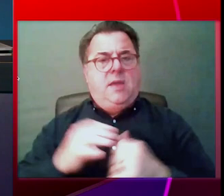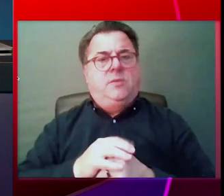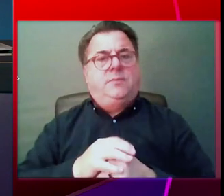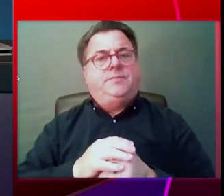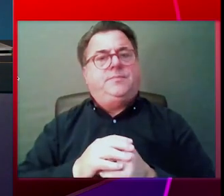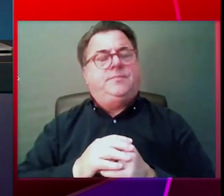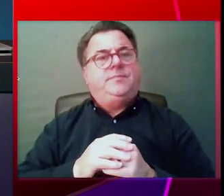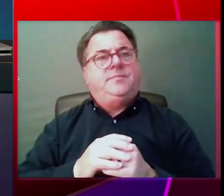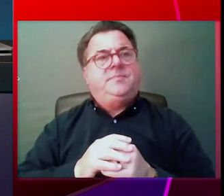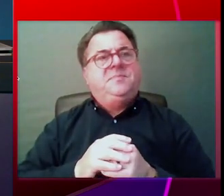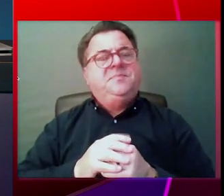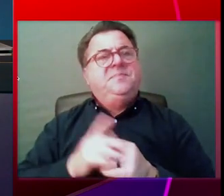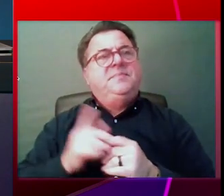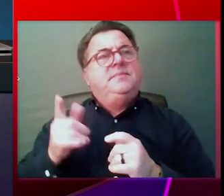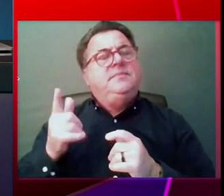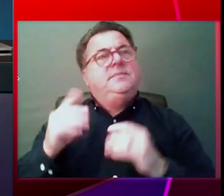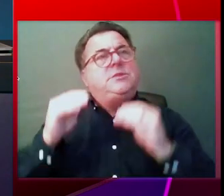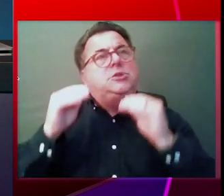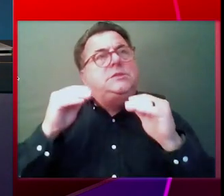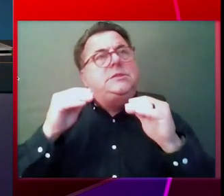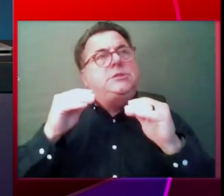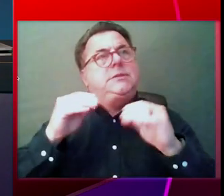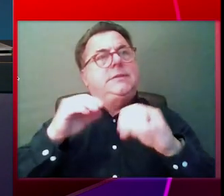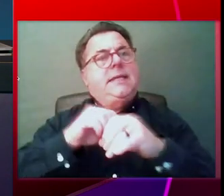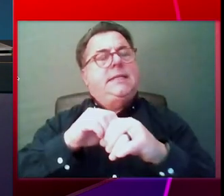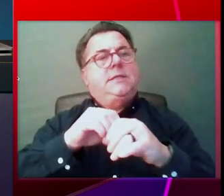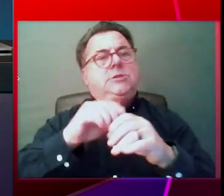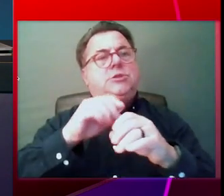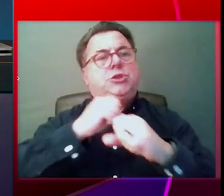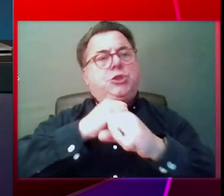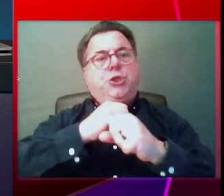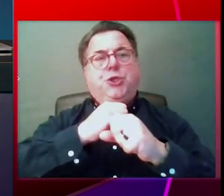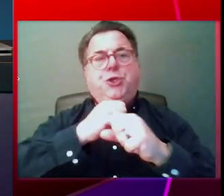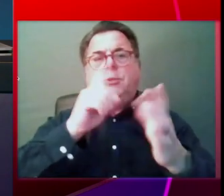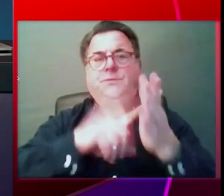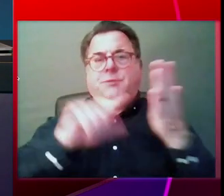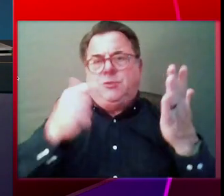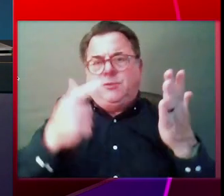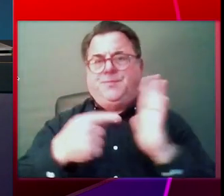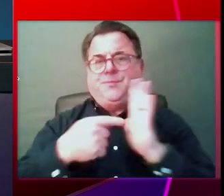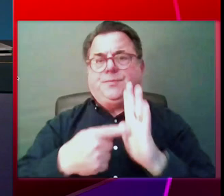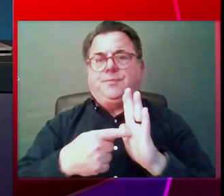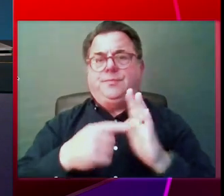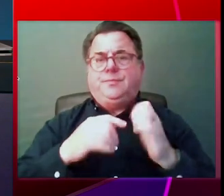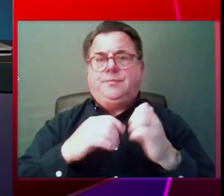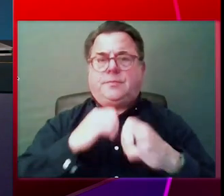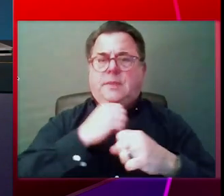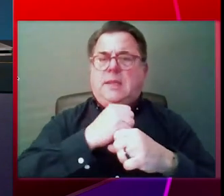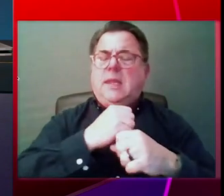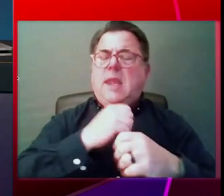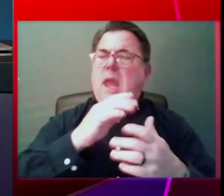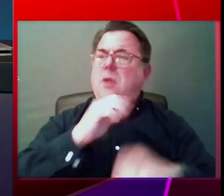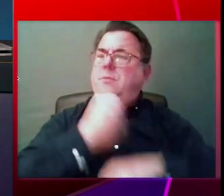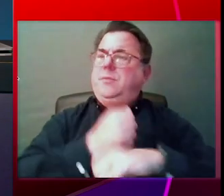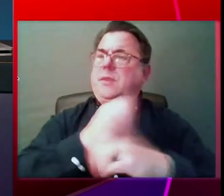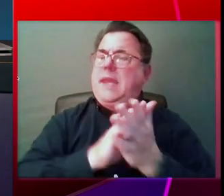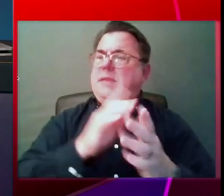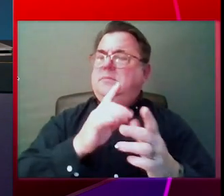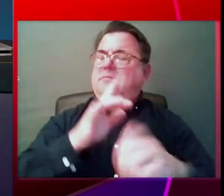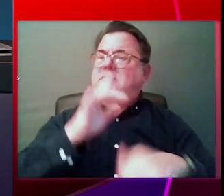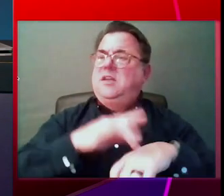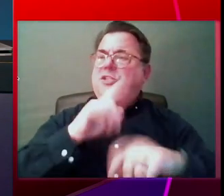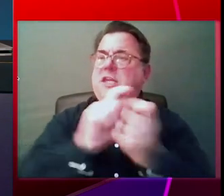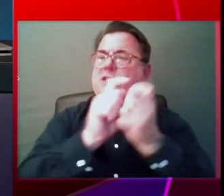teaching about, in this secure audit log, for example, you know, how you made it tamper-proof. Right. So you're also not